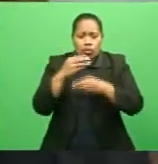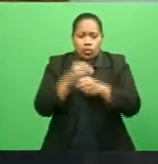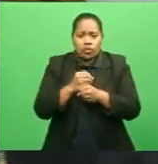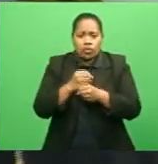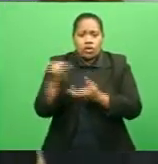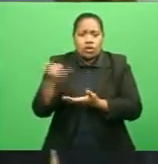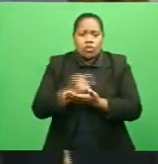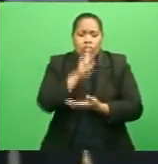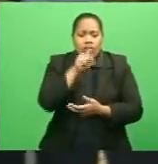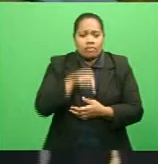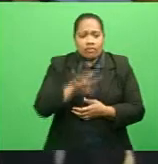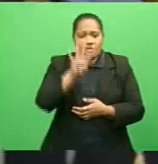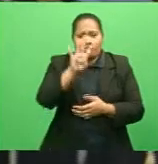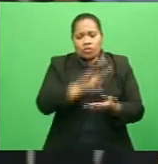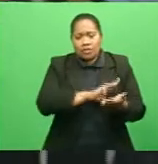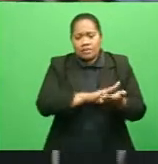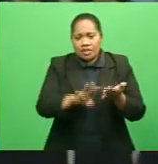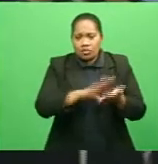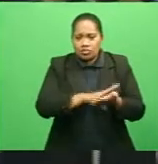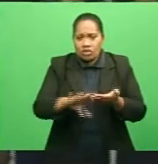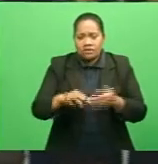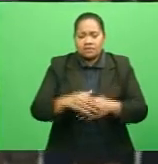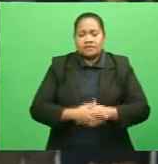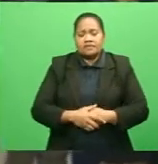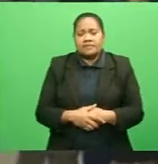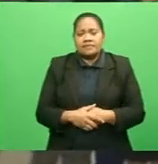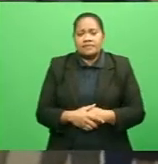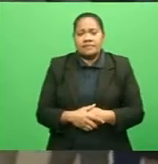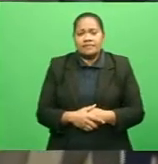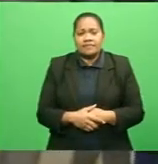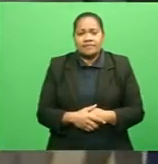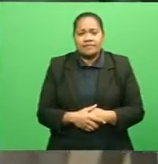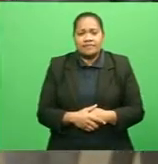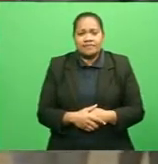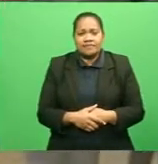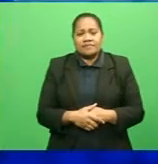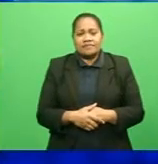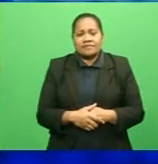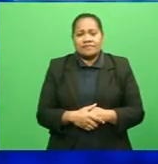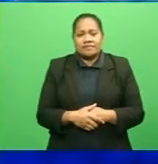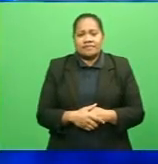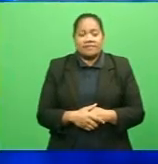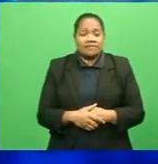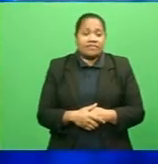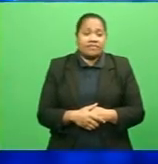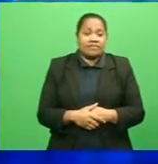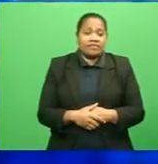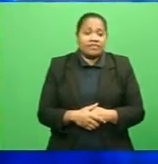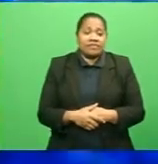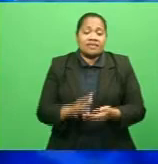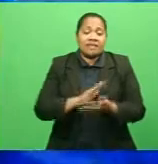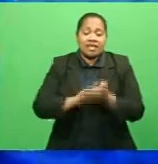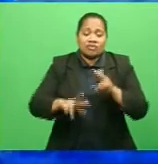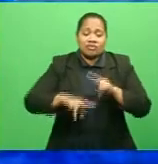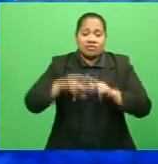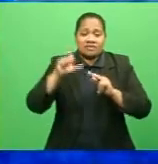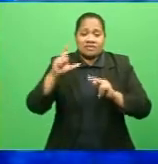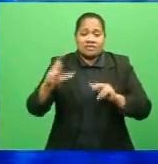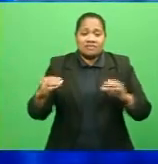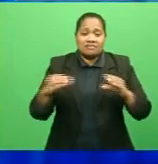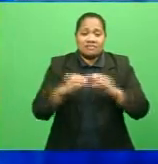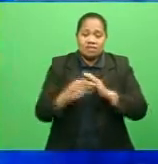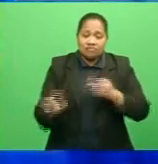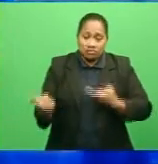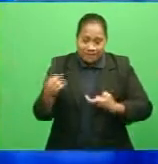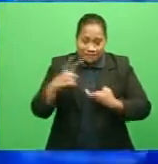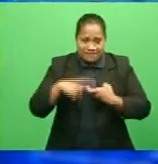$1.4 million. Josaya Nanunga, FBC News. Sharon from HFC Bank joins you now with the latest